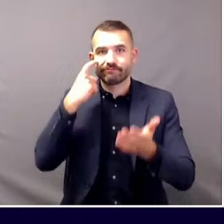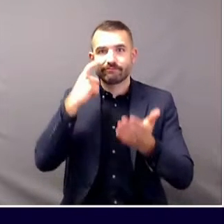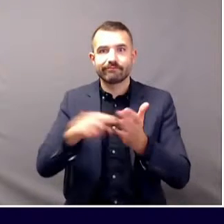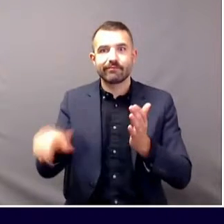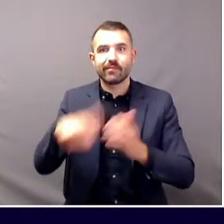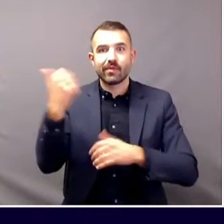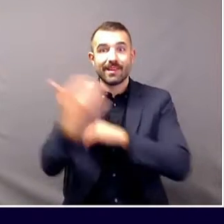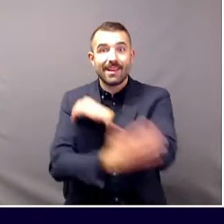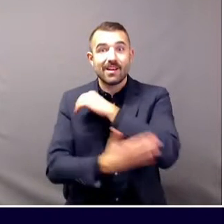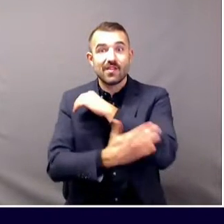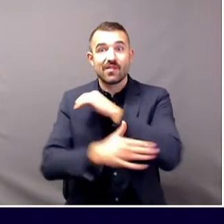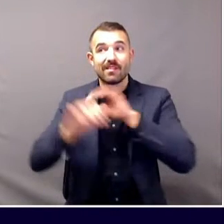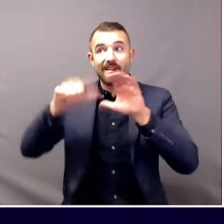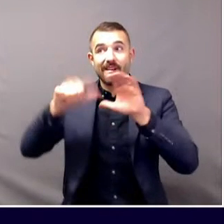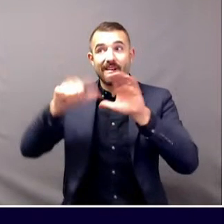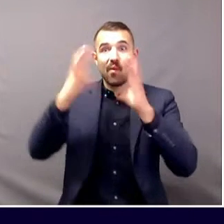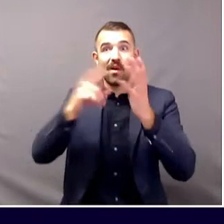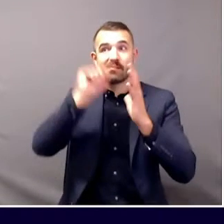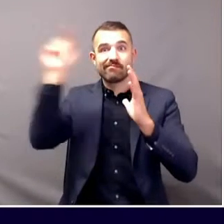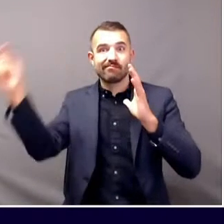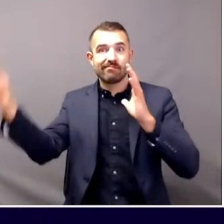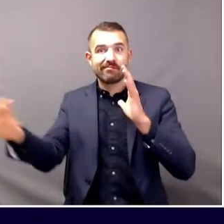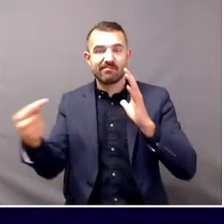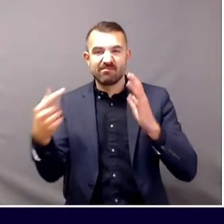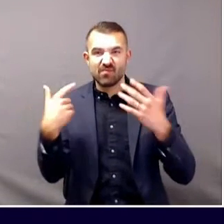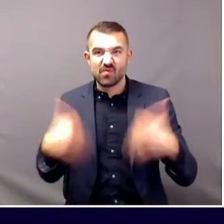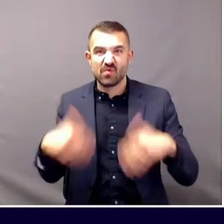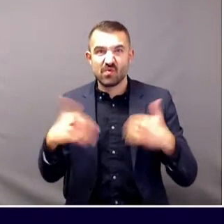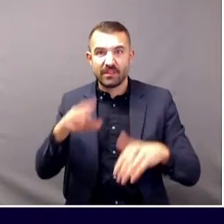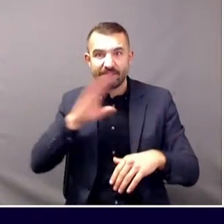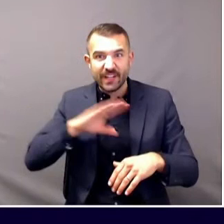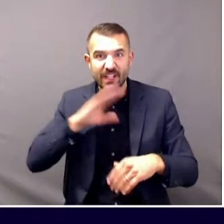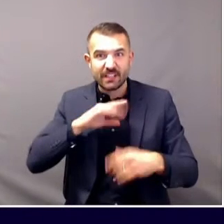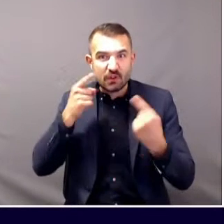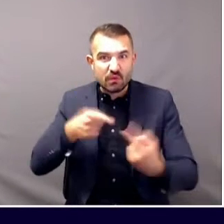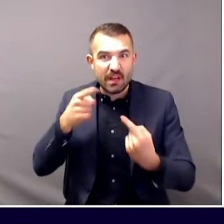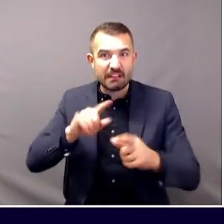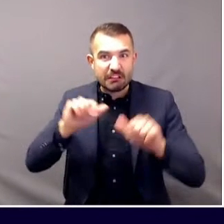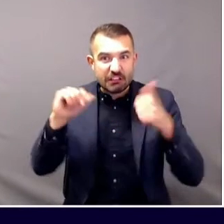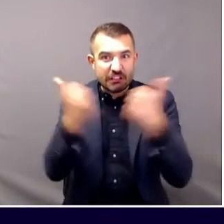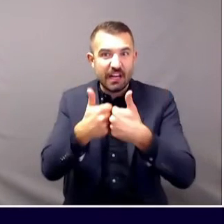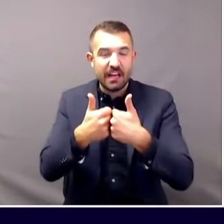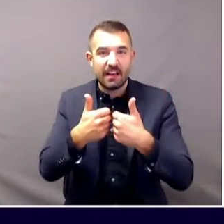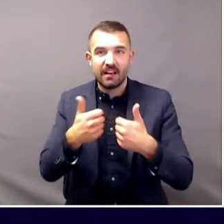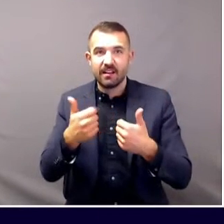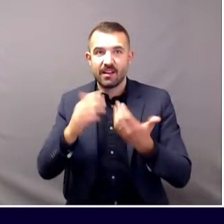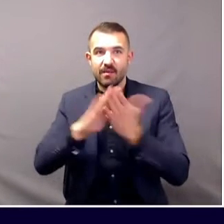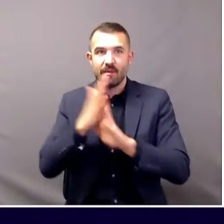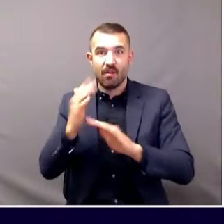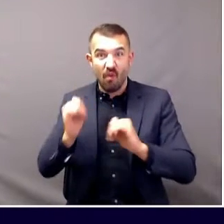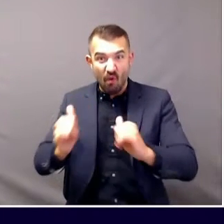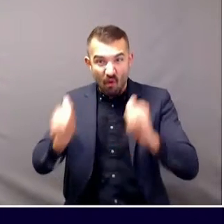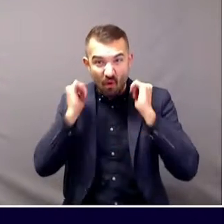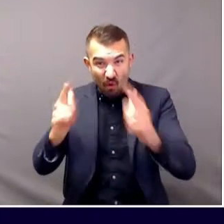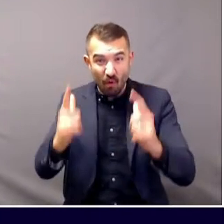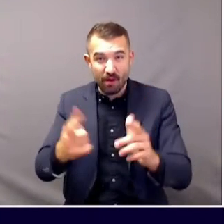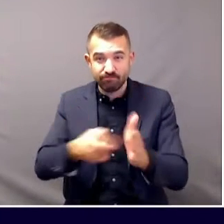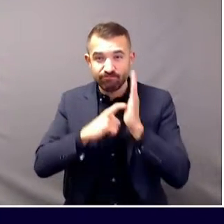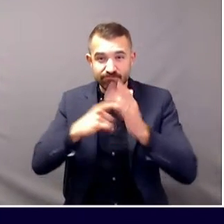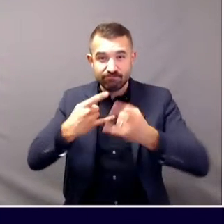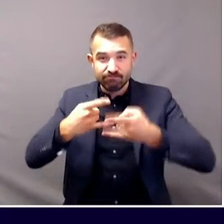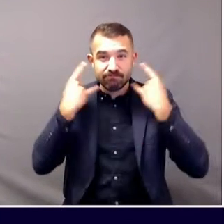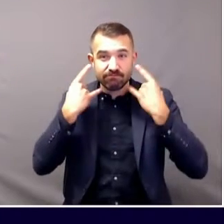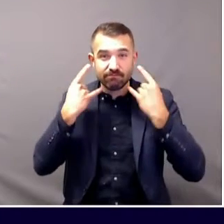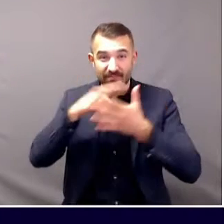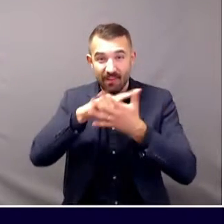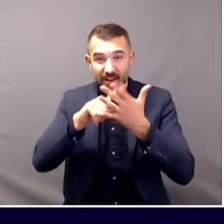widespread mask wearing, for example, able to start bringing rates down. I'm thinking most notably and most recently of the experience in